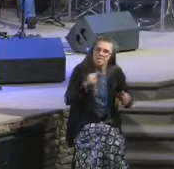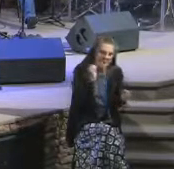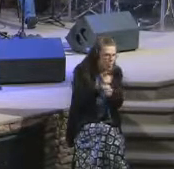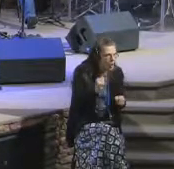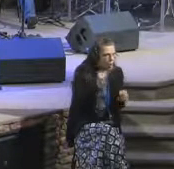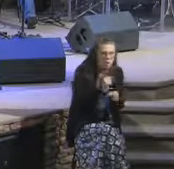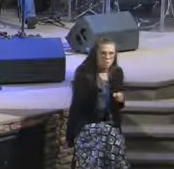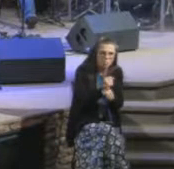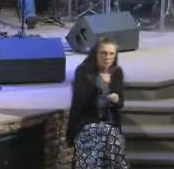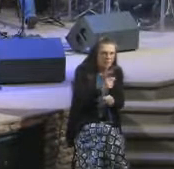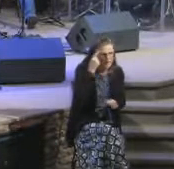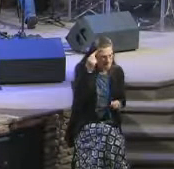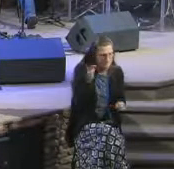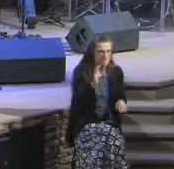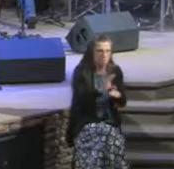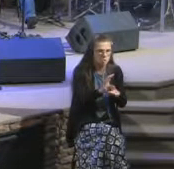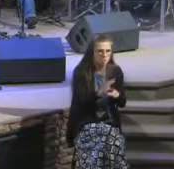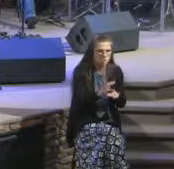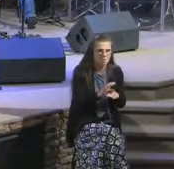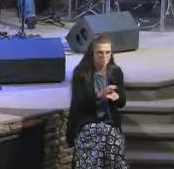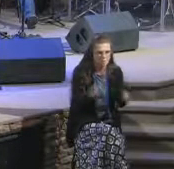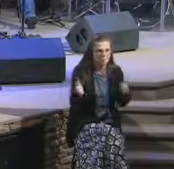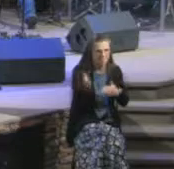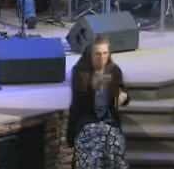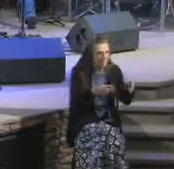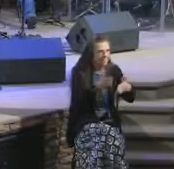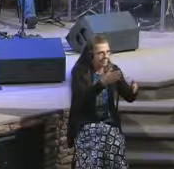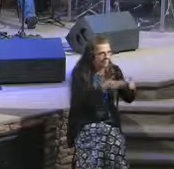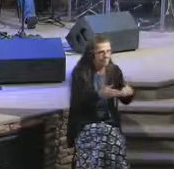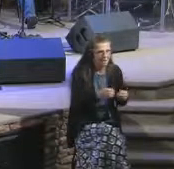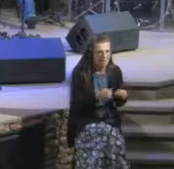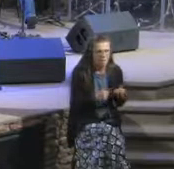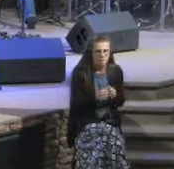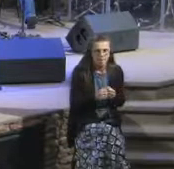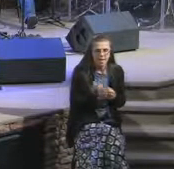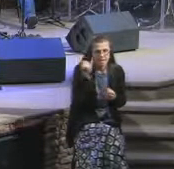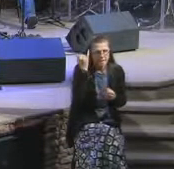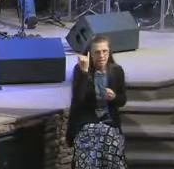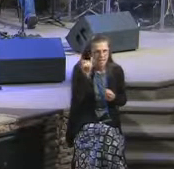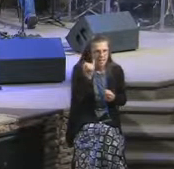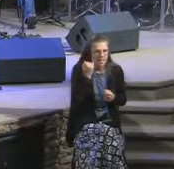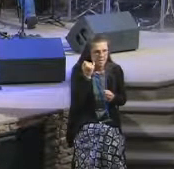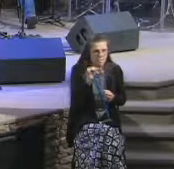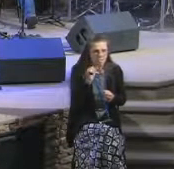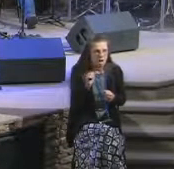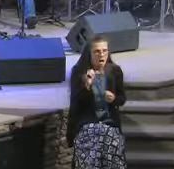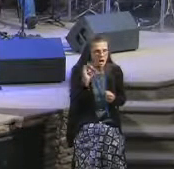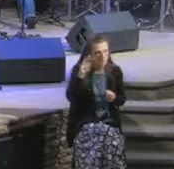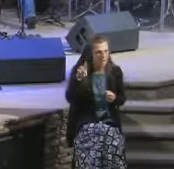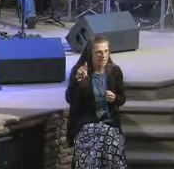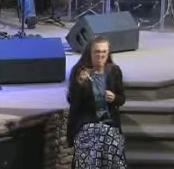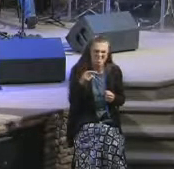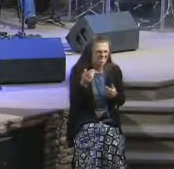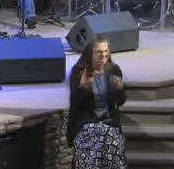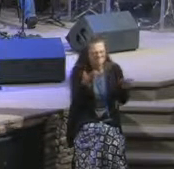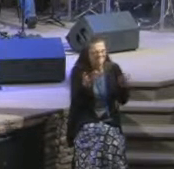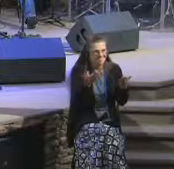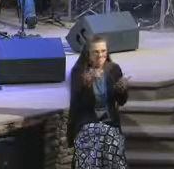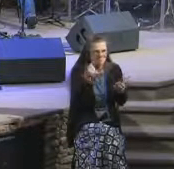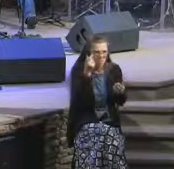just overcome all of the obstacles. I mean, if you're not ever been in a position of a pastor, you probably can't